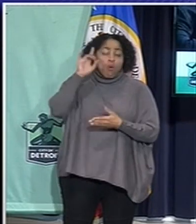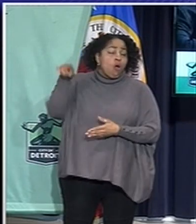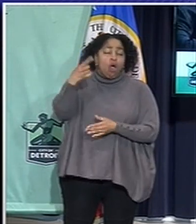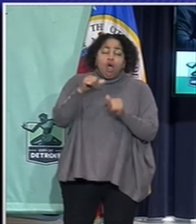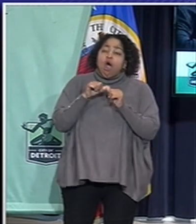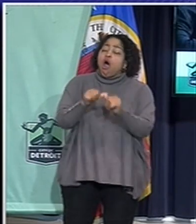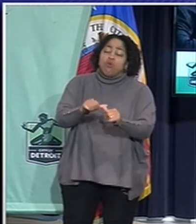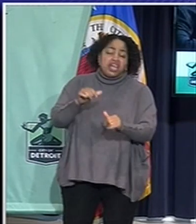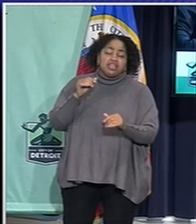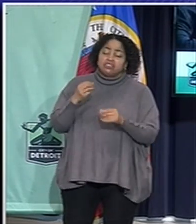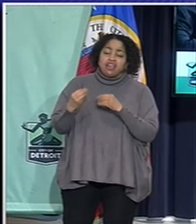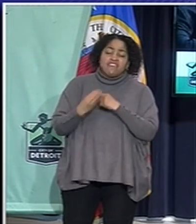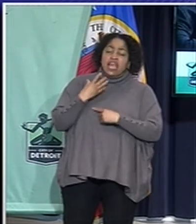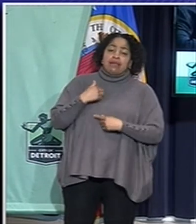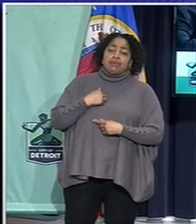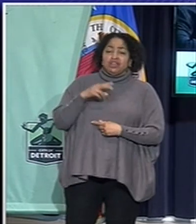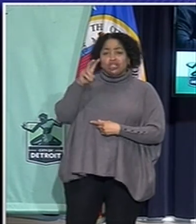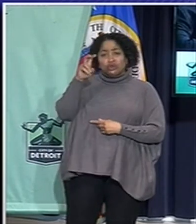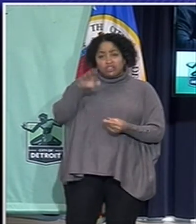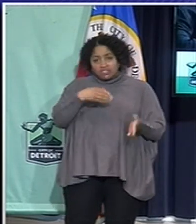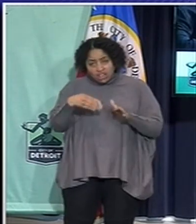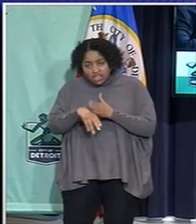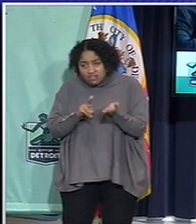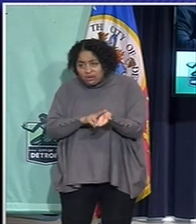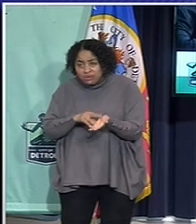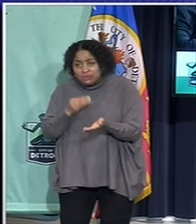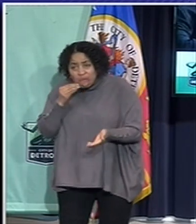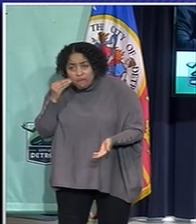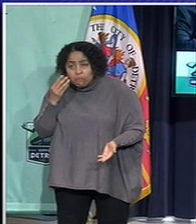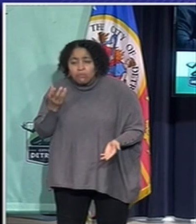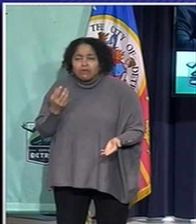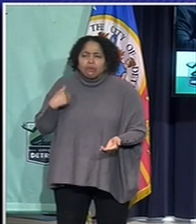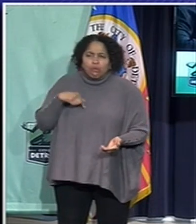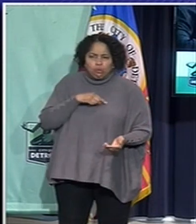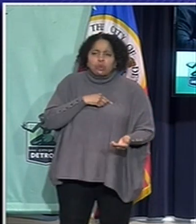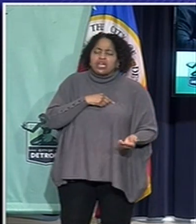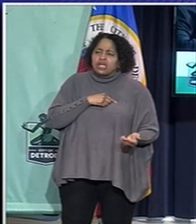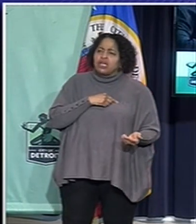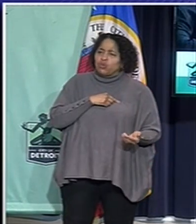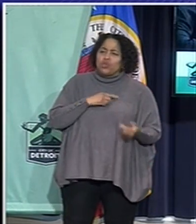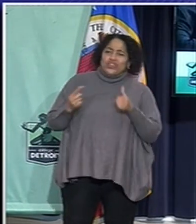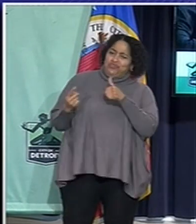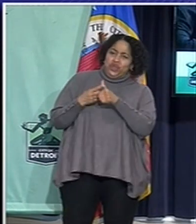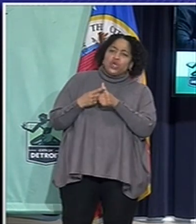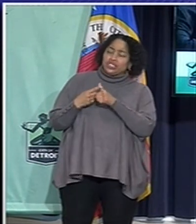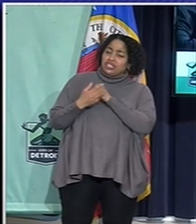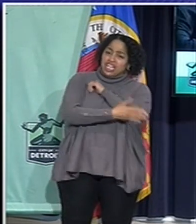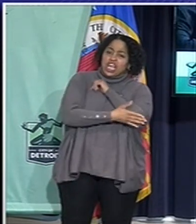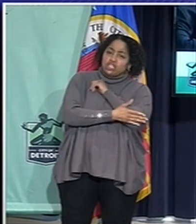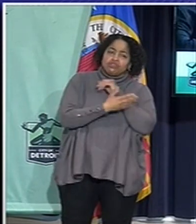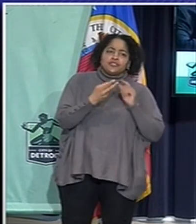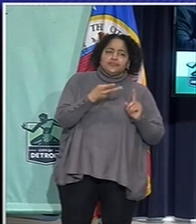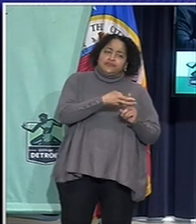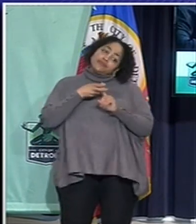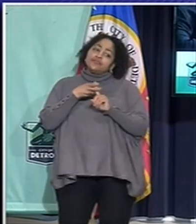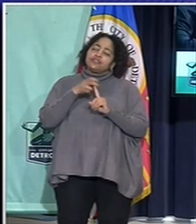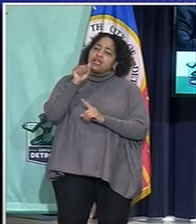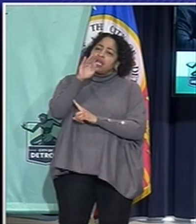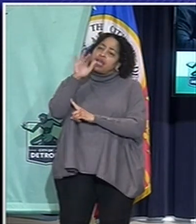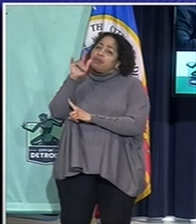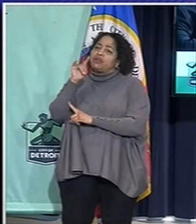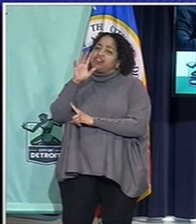these 200 deaths in the nursing homes. We were the first in the country to get the Abbott 50-minute test, and we went